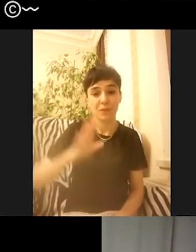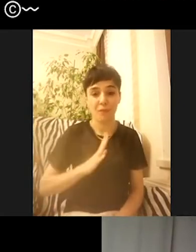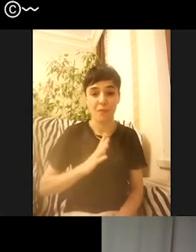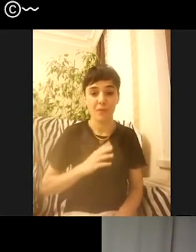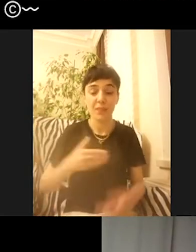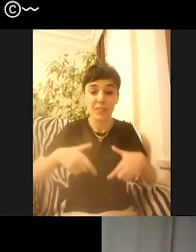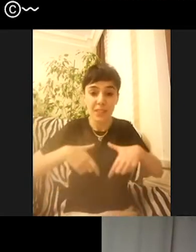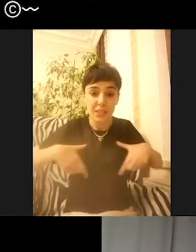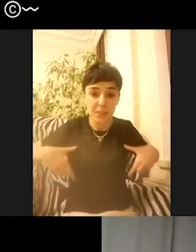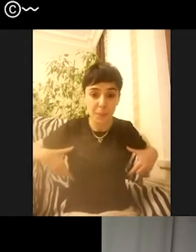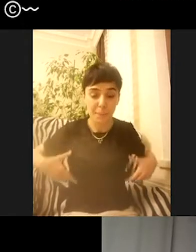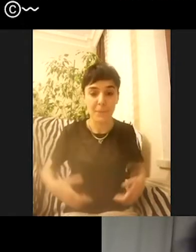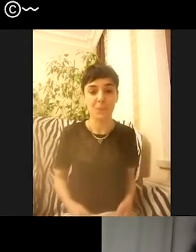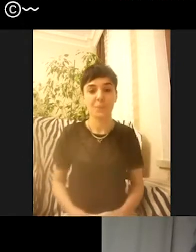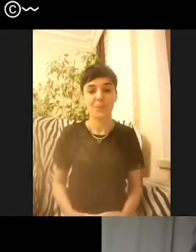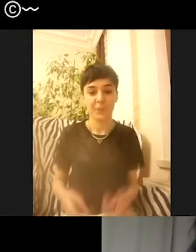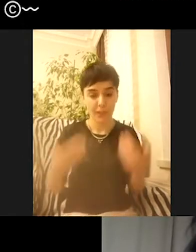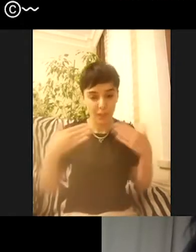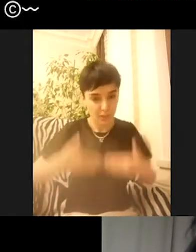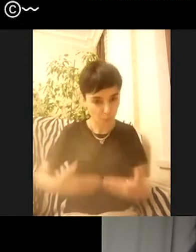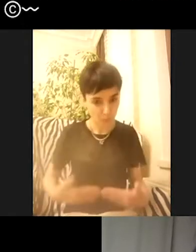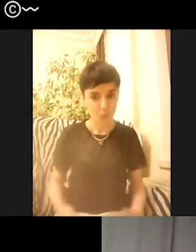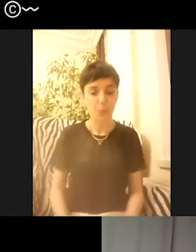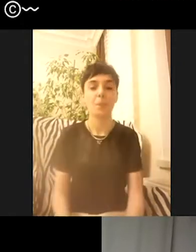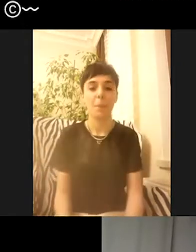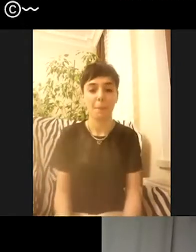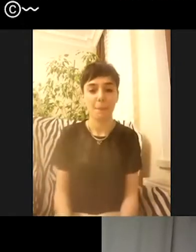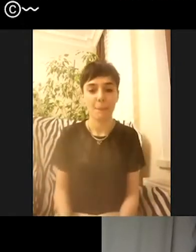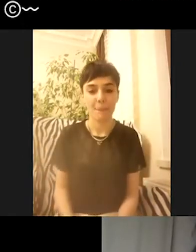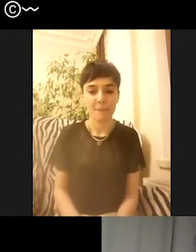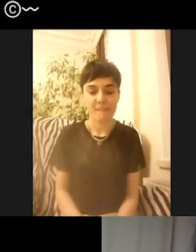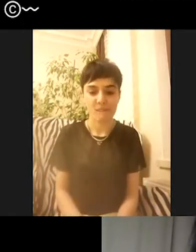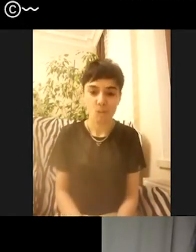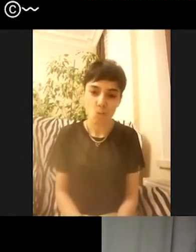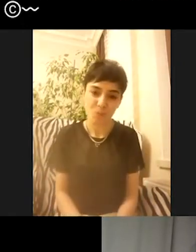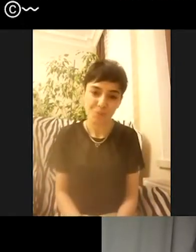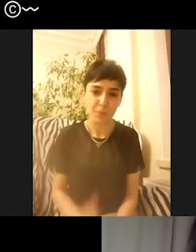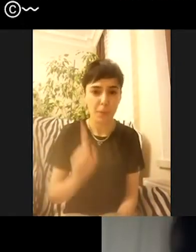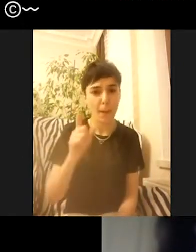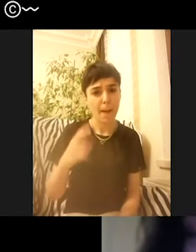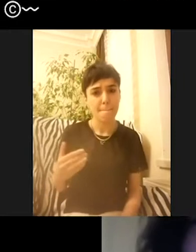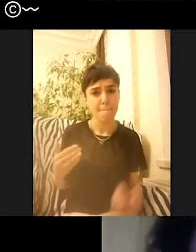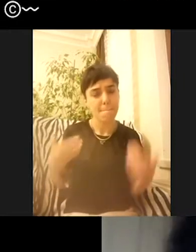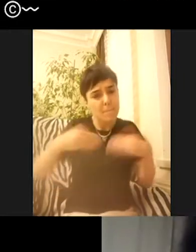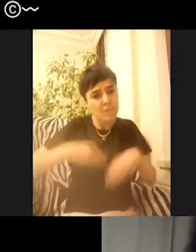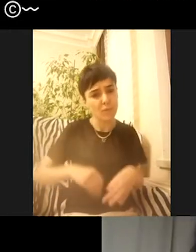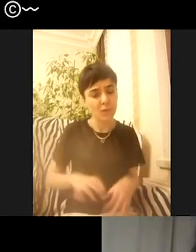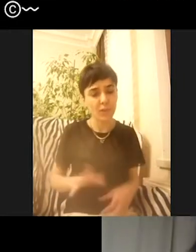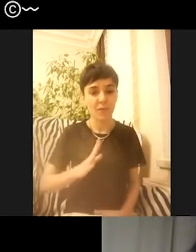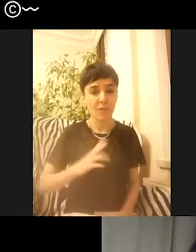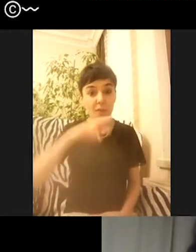with bright flower figures. And my hair and eyes are black and my skin is white. I'm 30 years